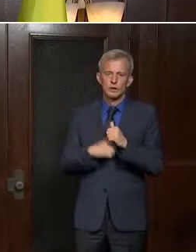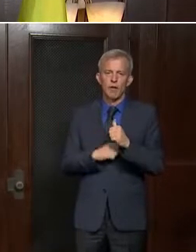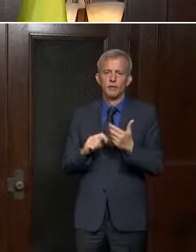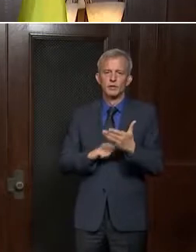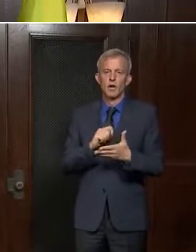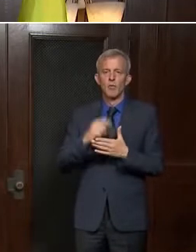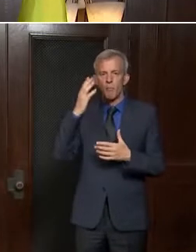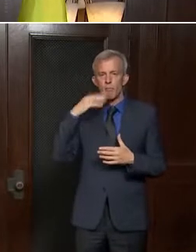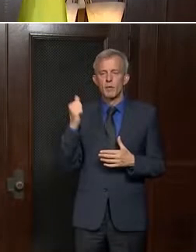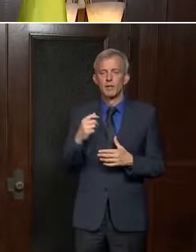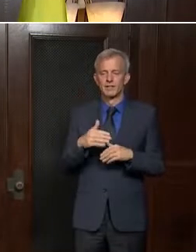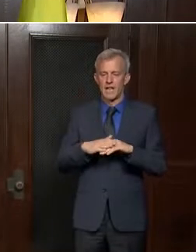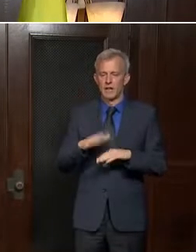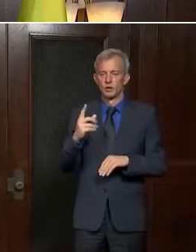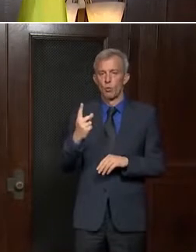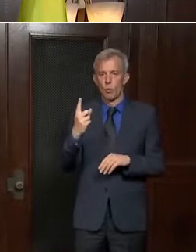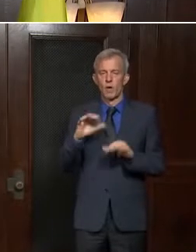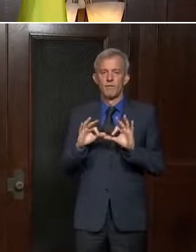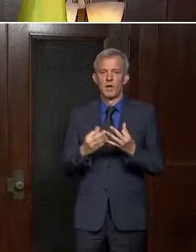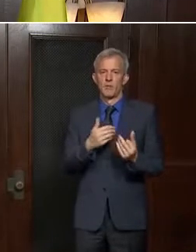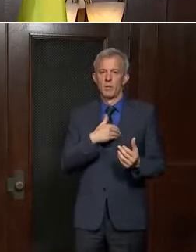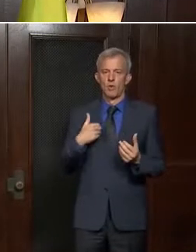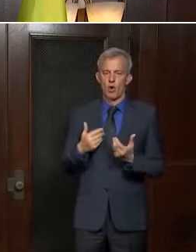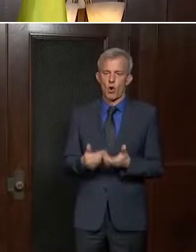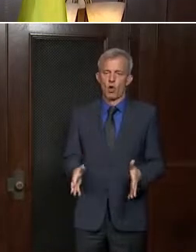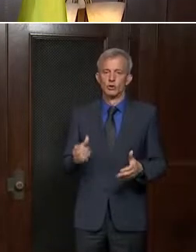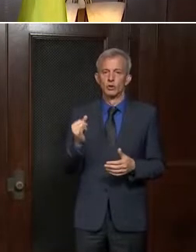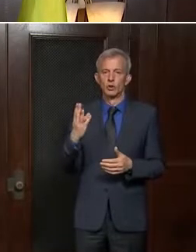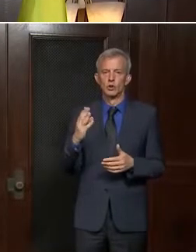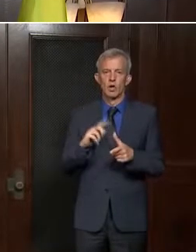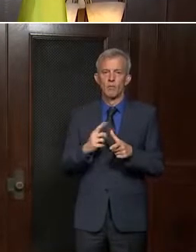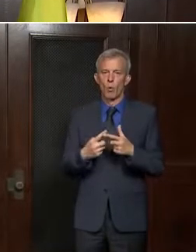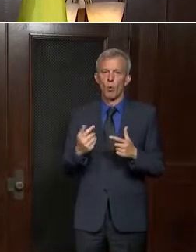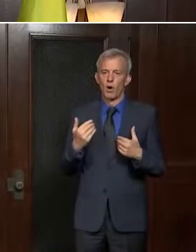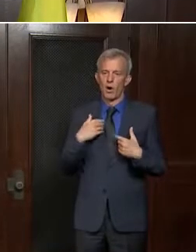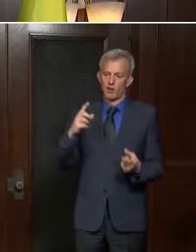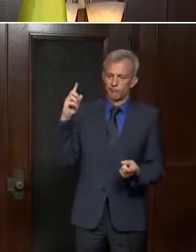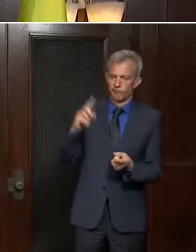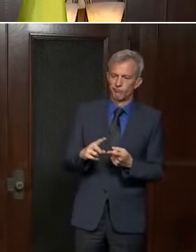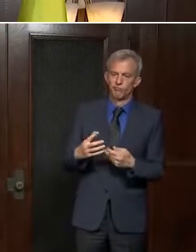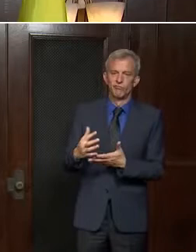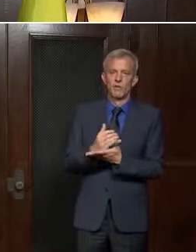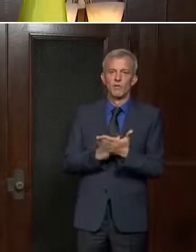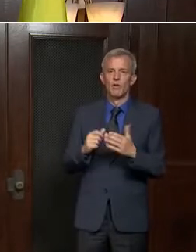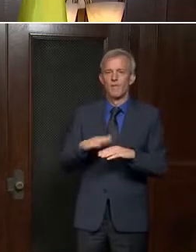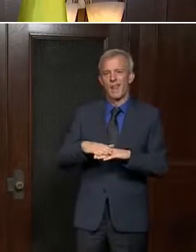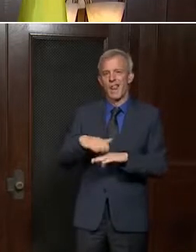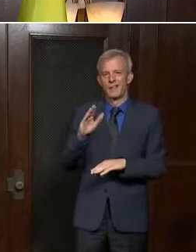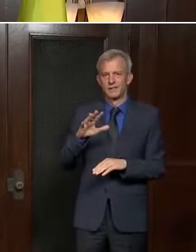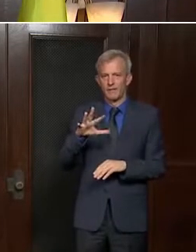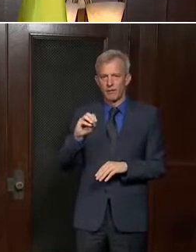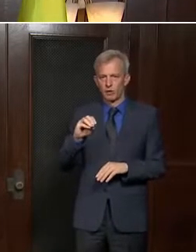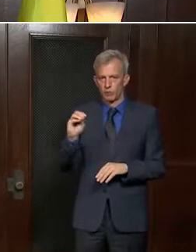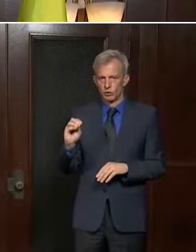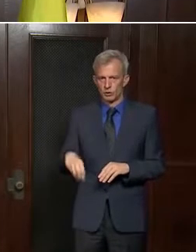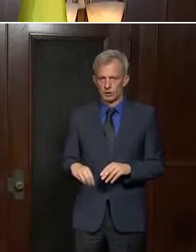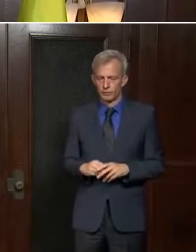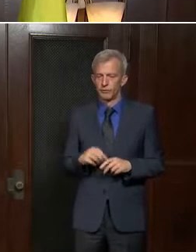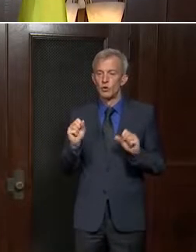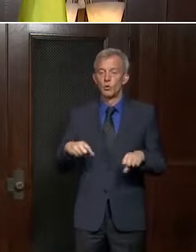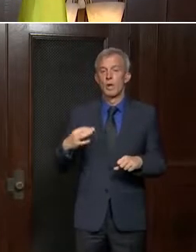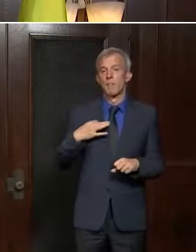at least one family member has lost their job or experienced a reduction in income of at least 50%. You can